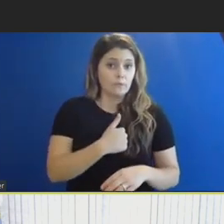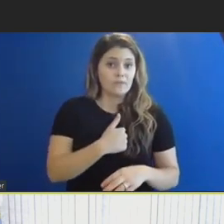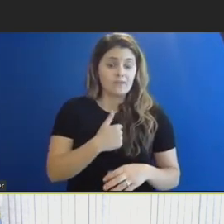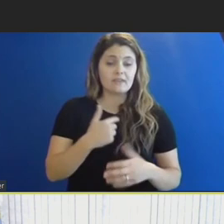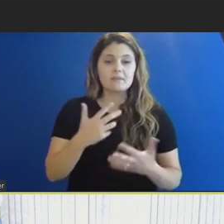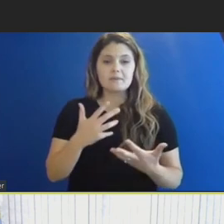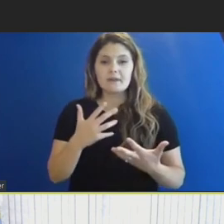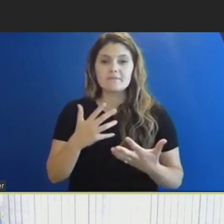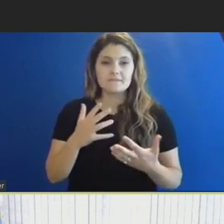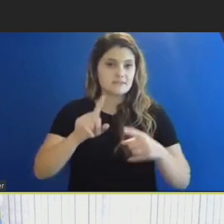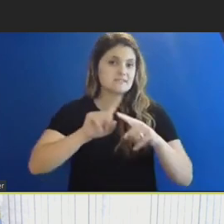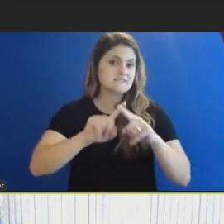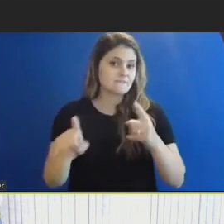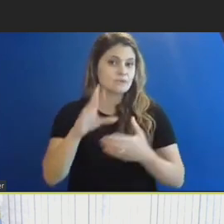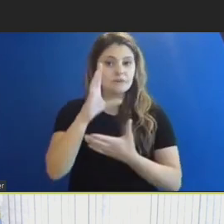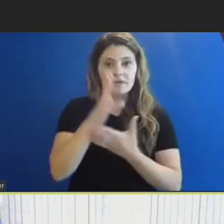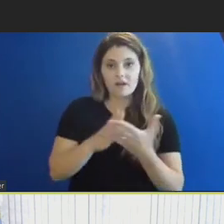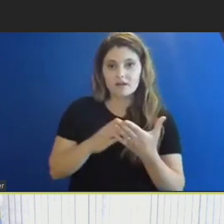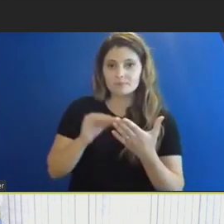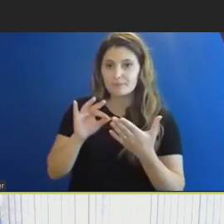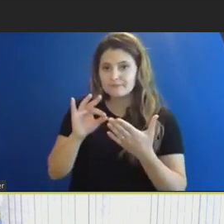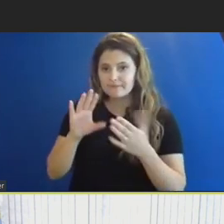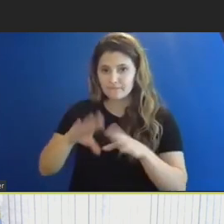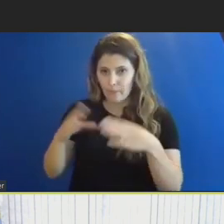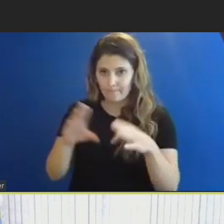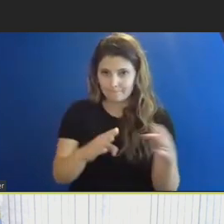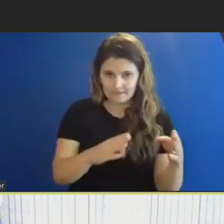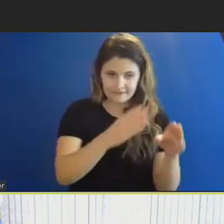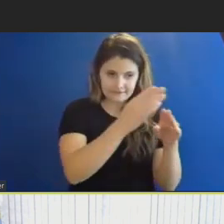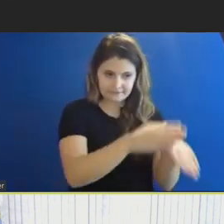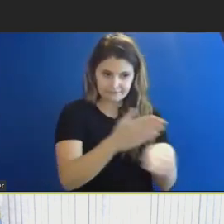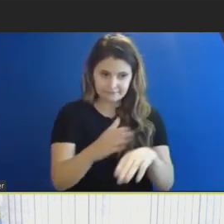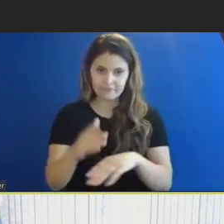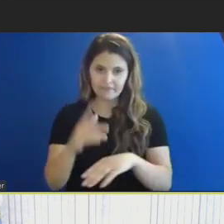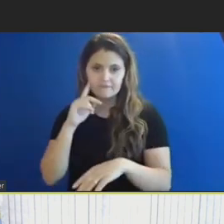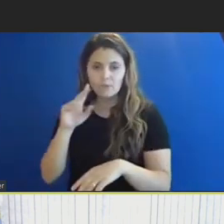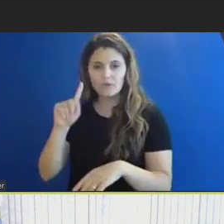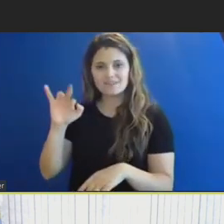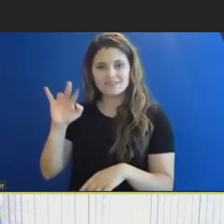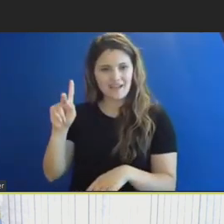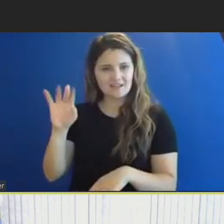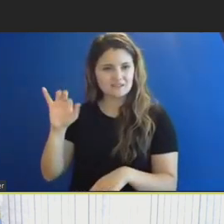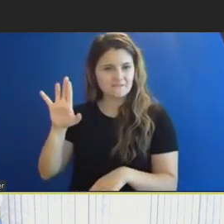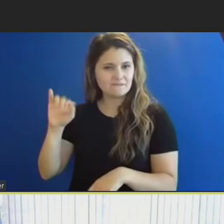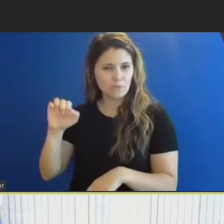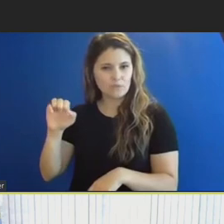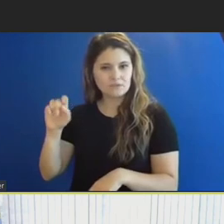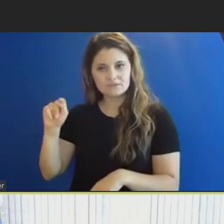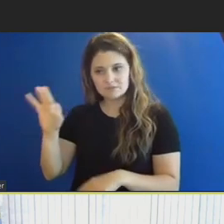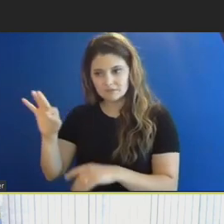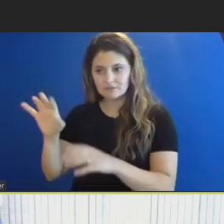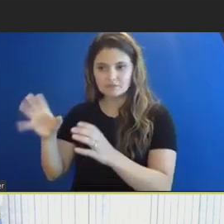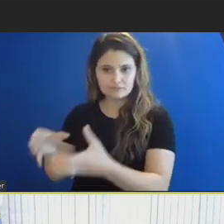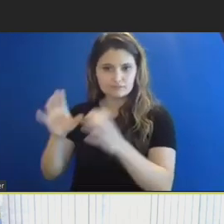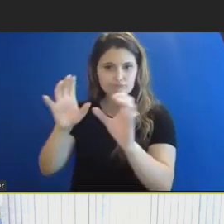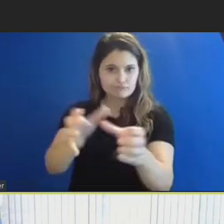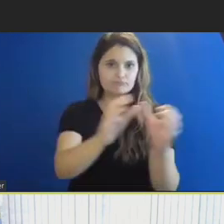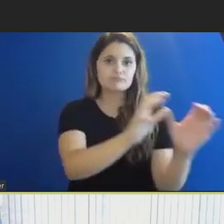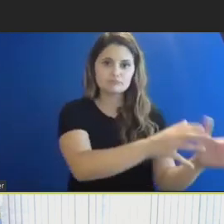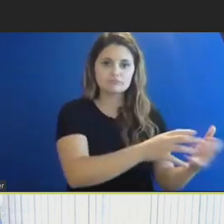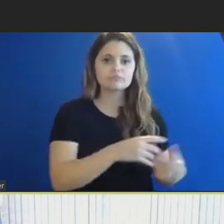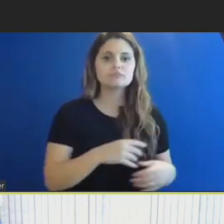the different aspects of reopening into task force, basically, if you will. And we tried